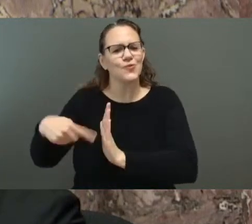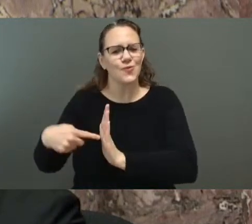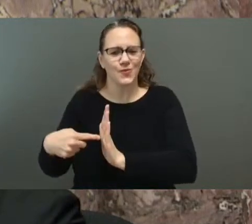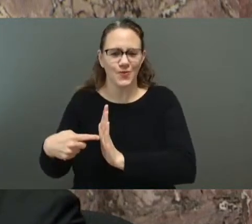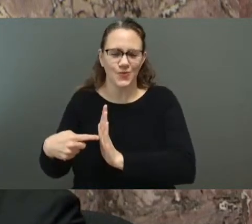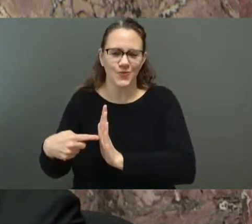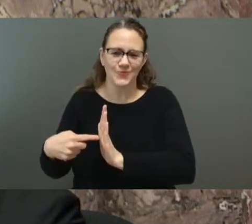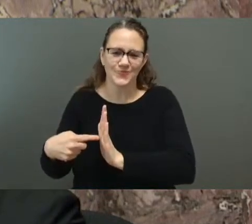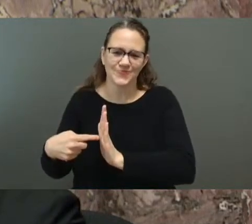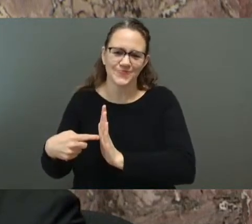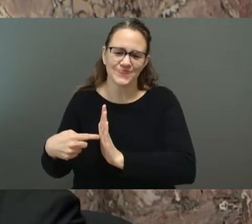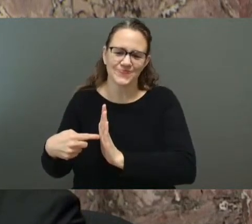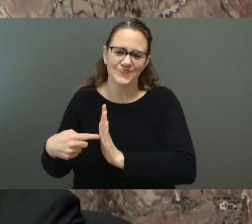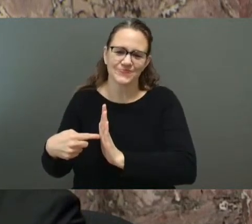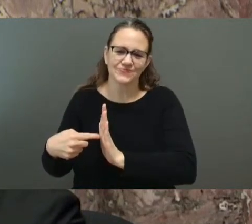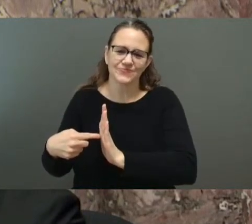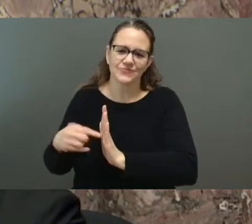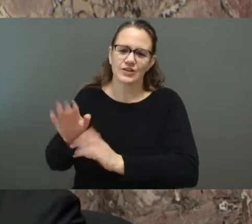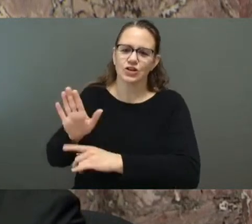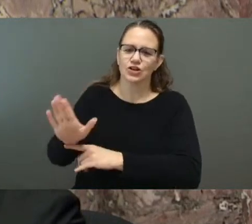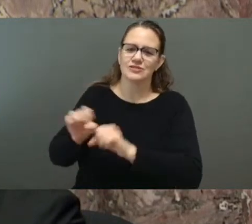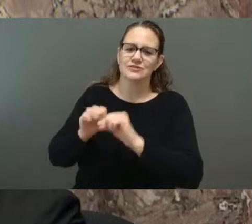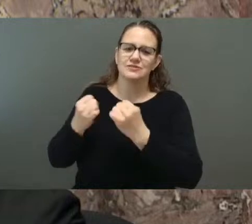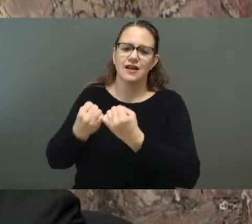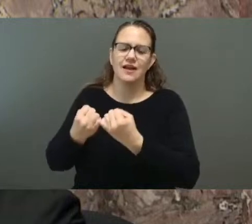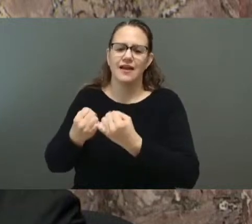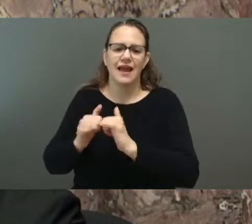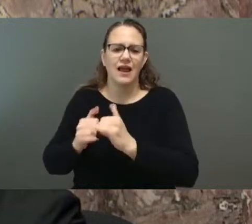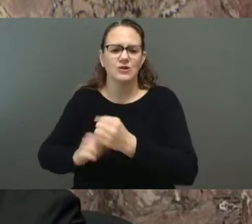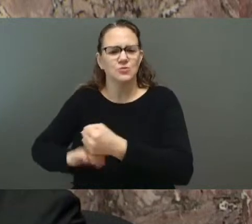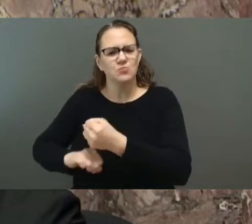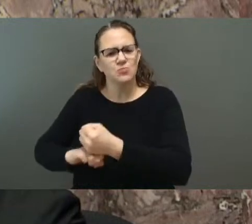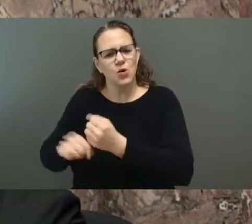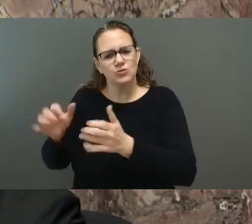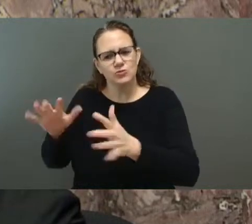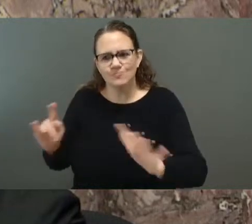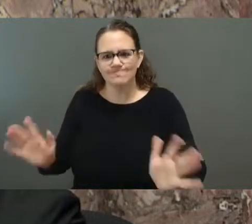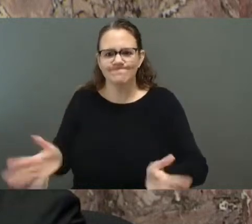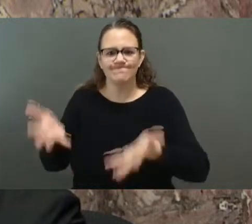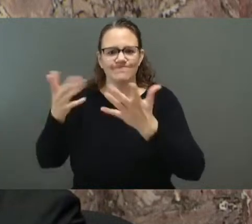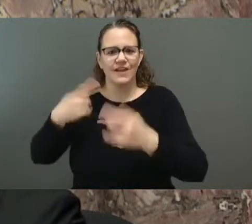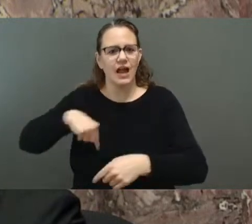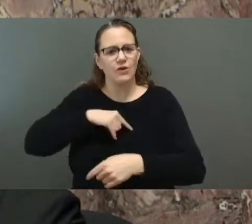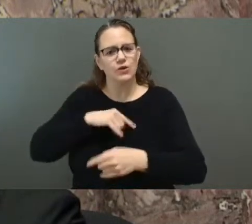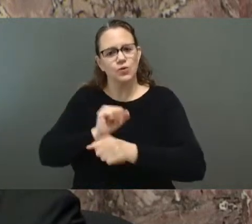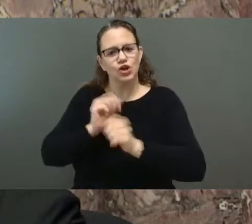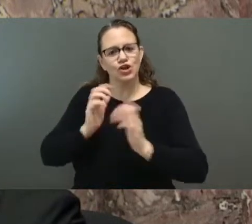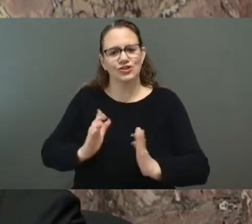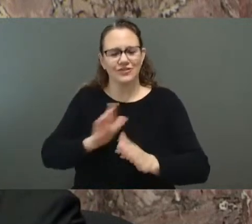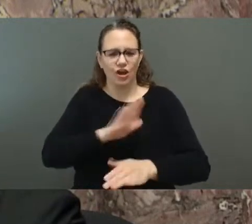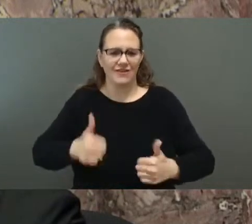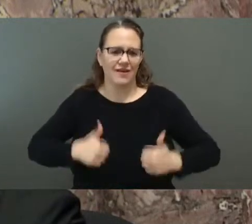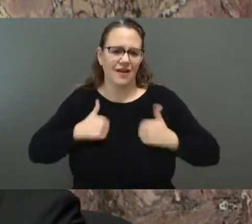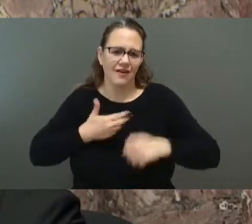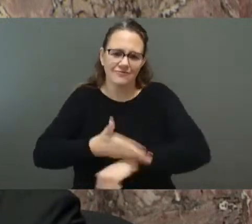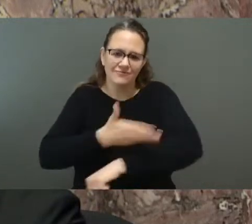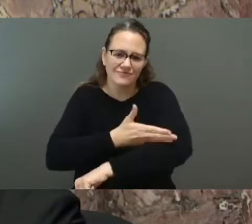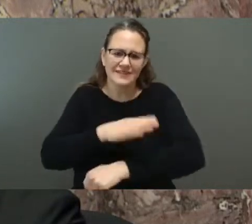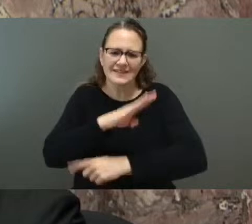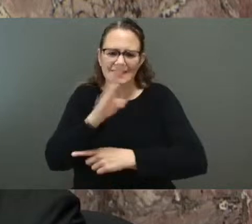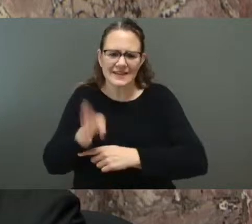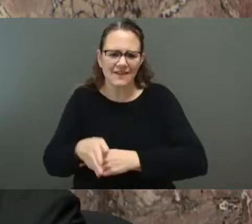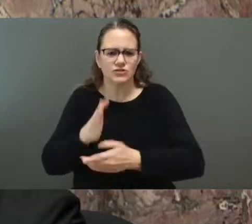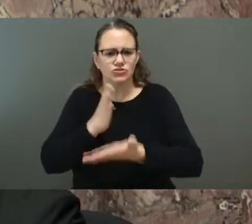improve the workers' lives, never stopped working on behalf of those workers. So, Mr.